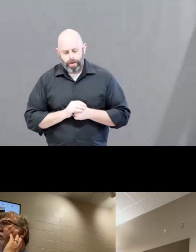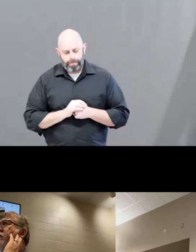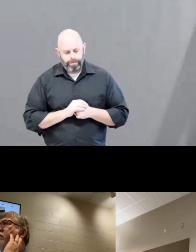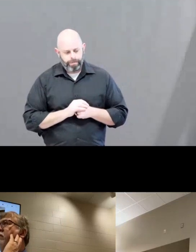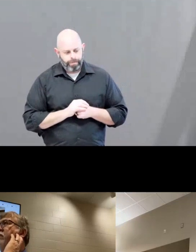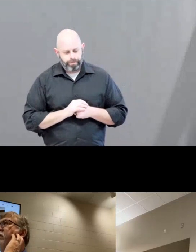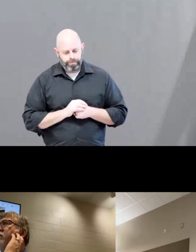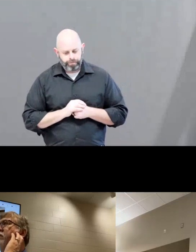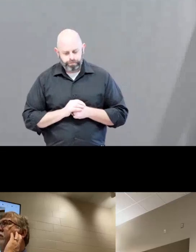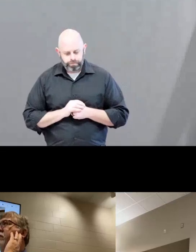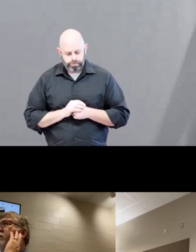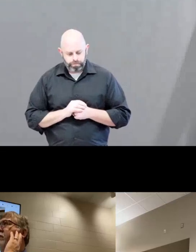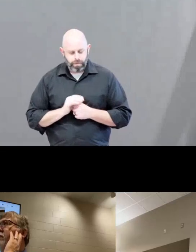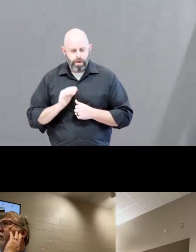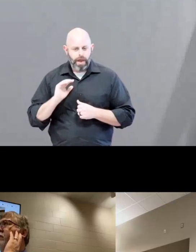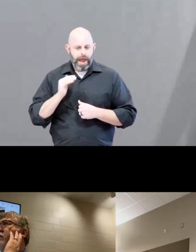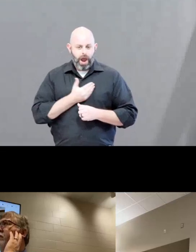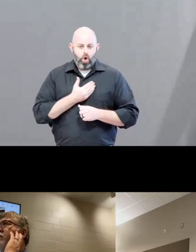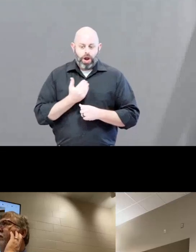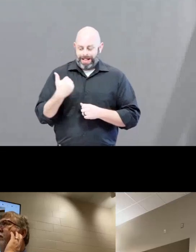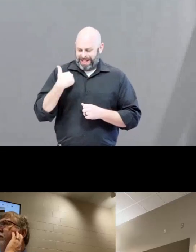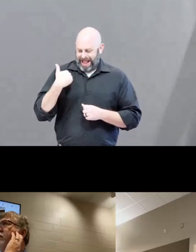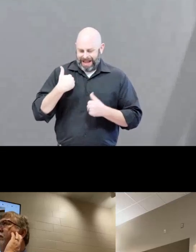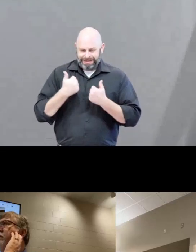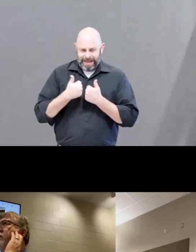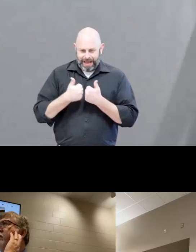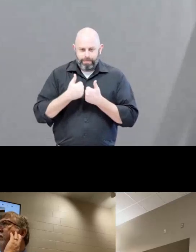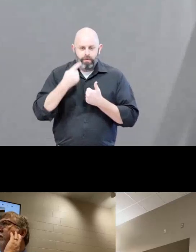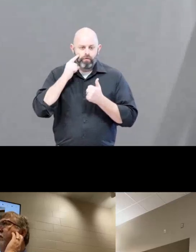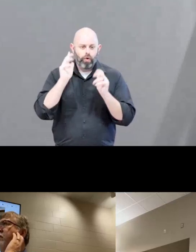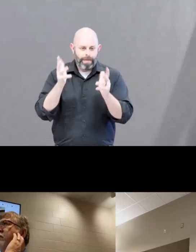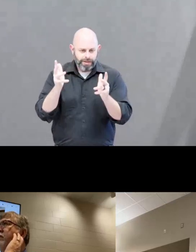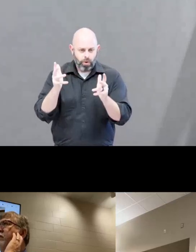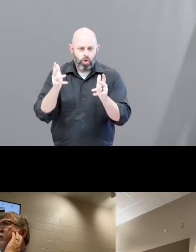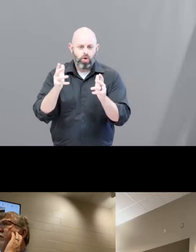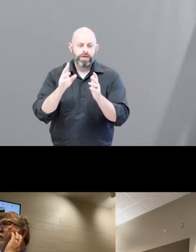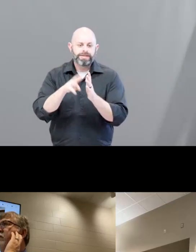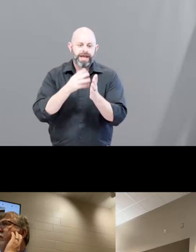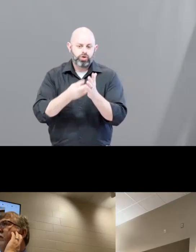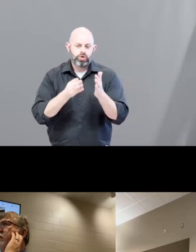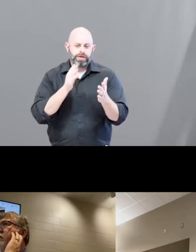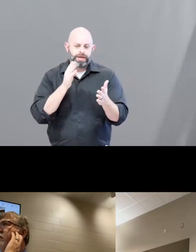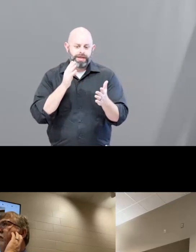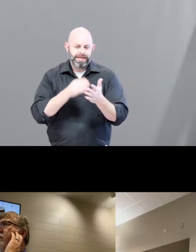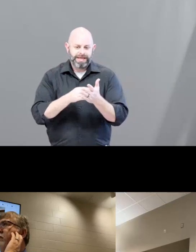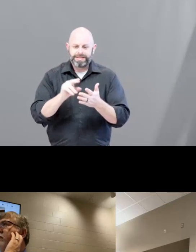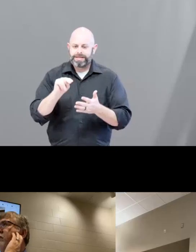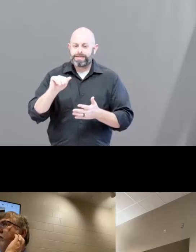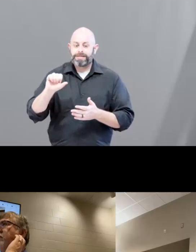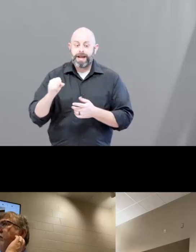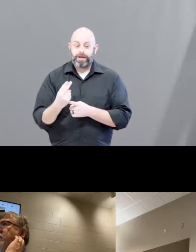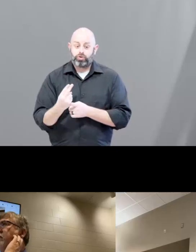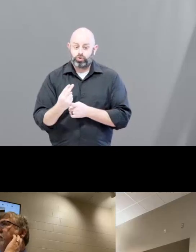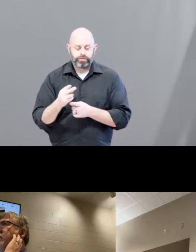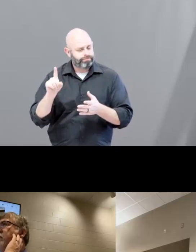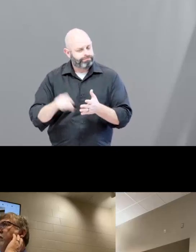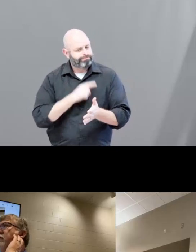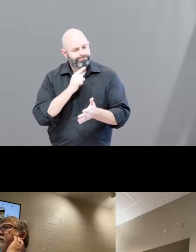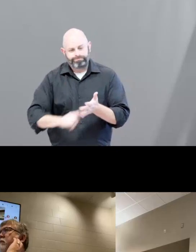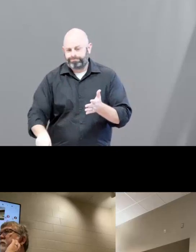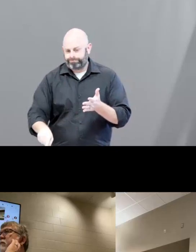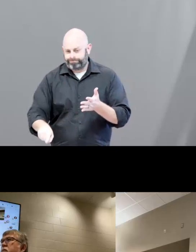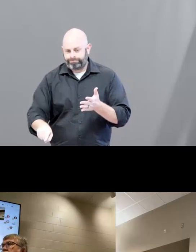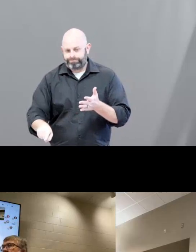And then our last game for basketball was scheduled against Dash and that got